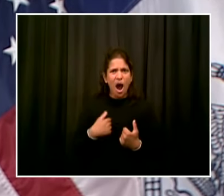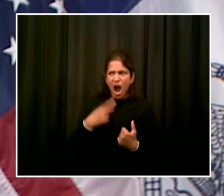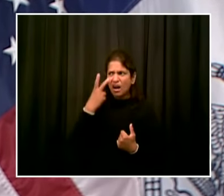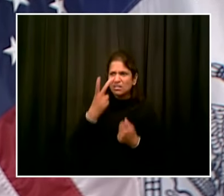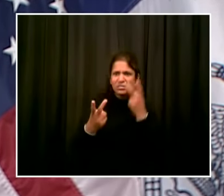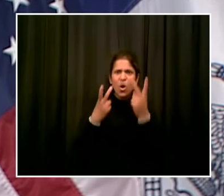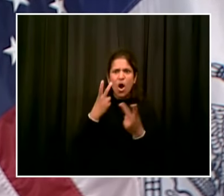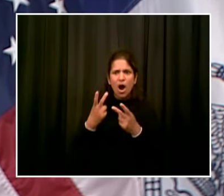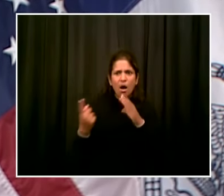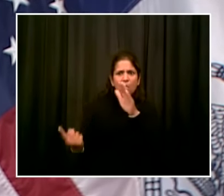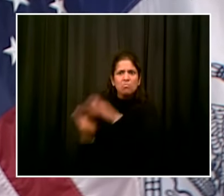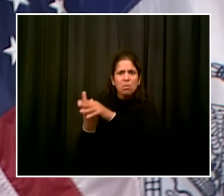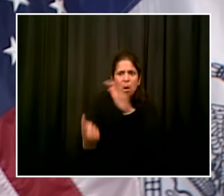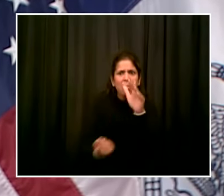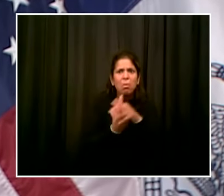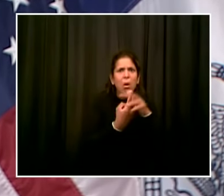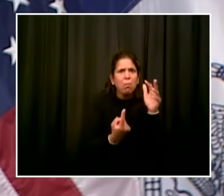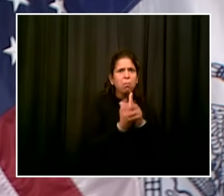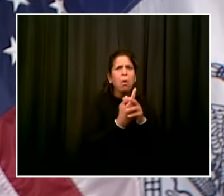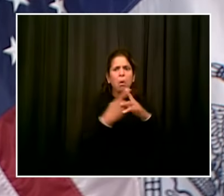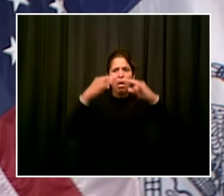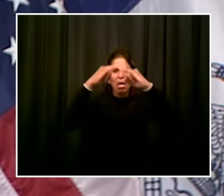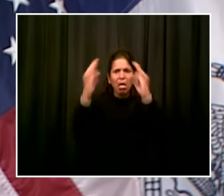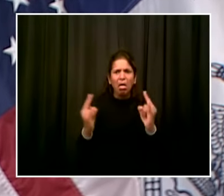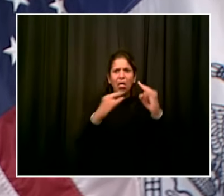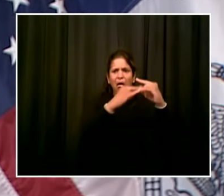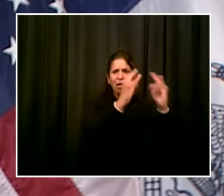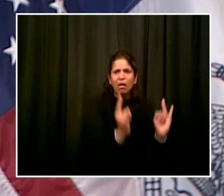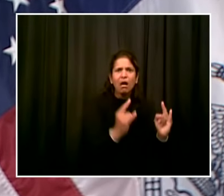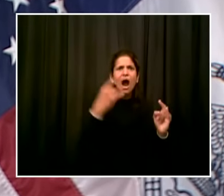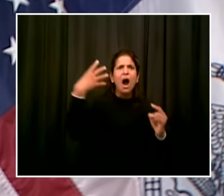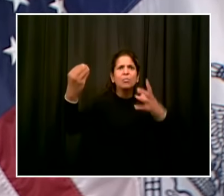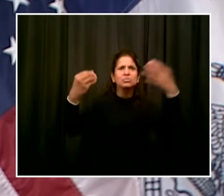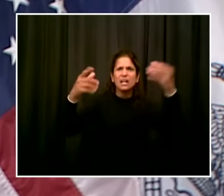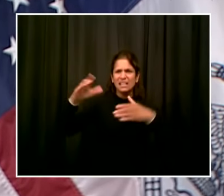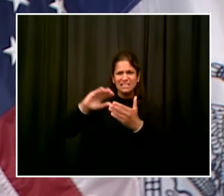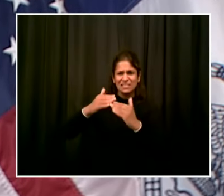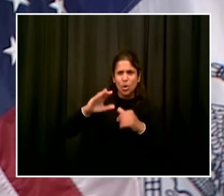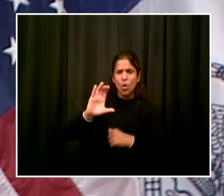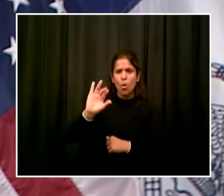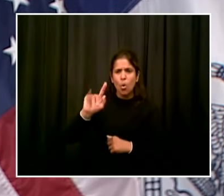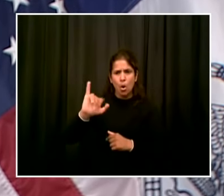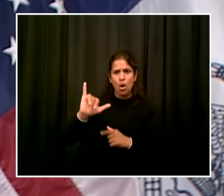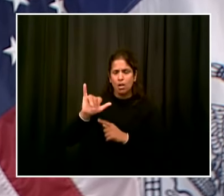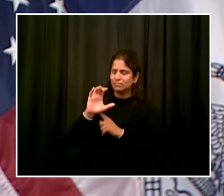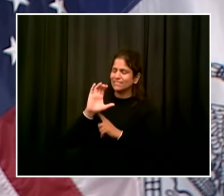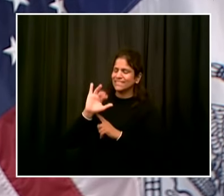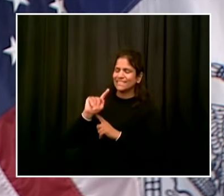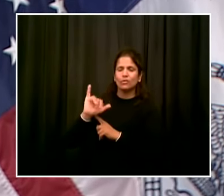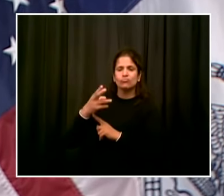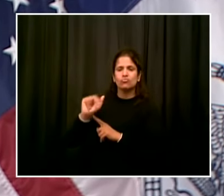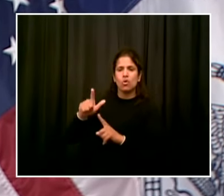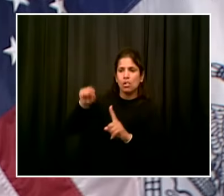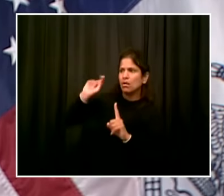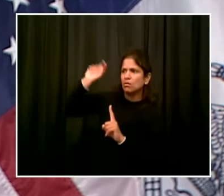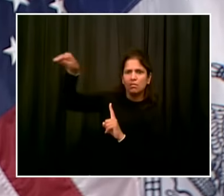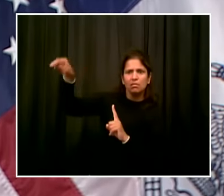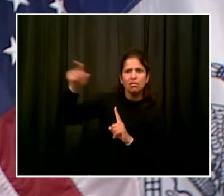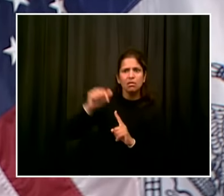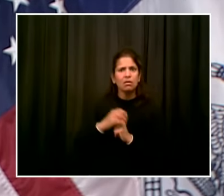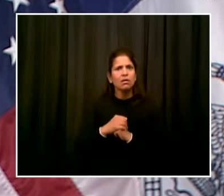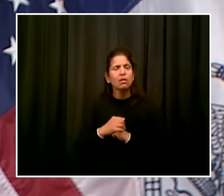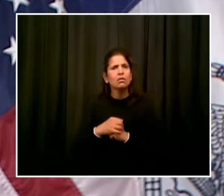Hall Park, but you're permitting it to stay up, even though, the bulk of the protests wound